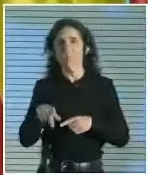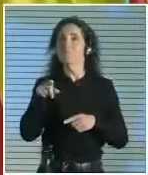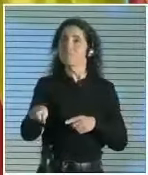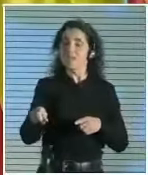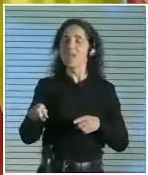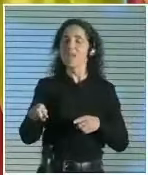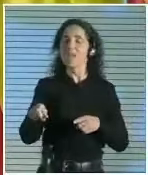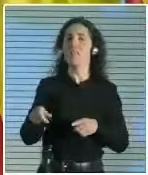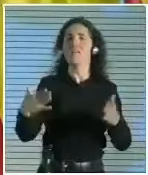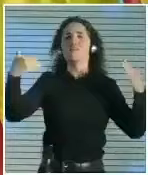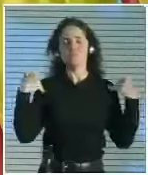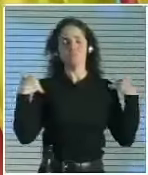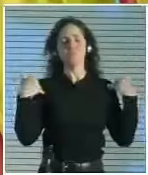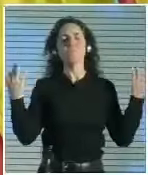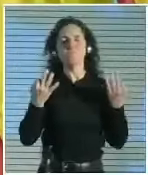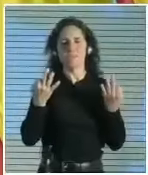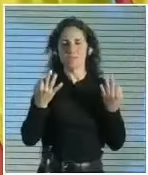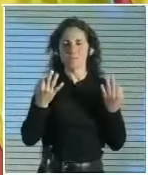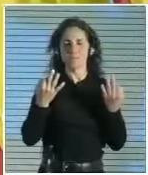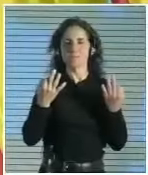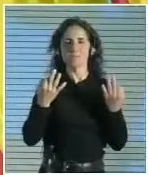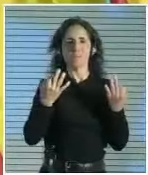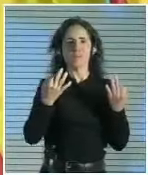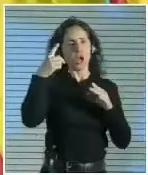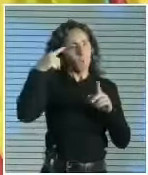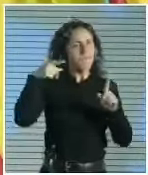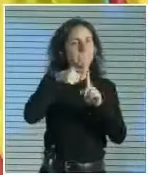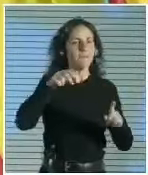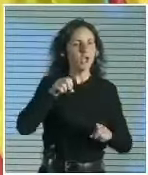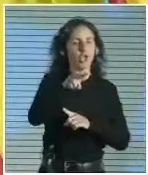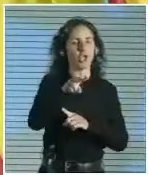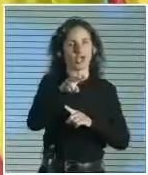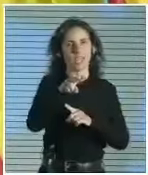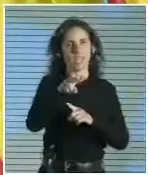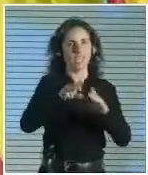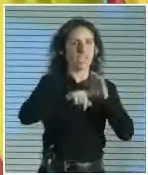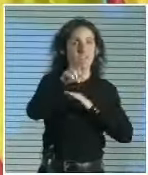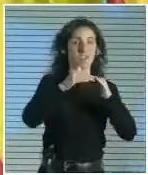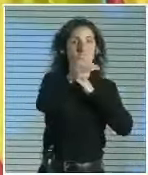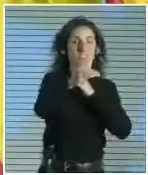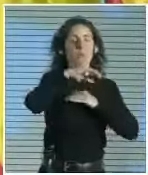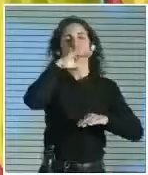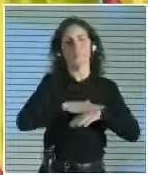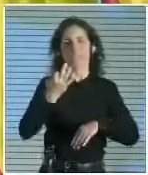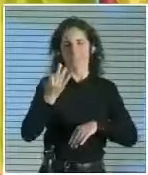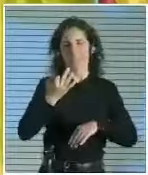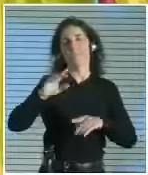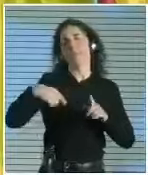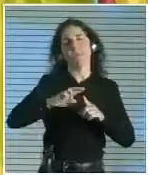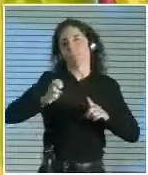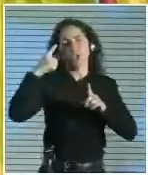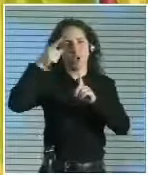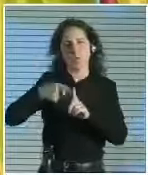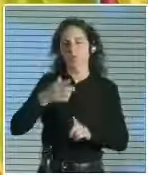Development Goal 12 on sustainable consumption and production, and other connected goals like the one on climate or the ones